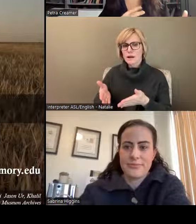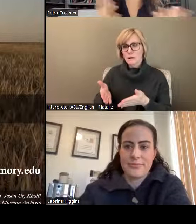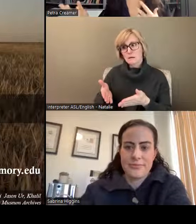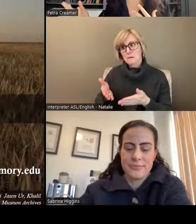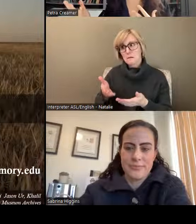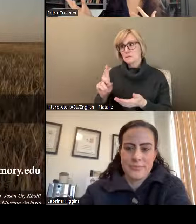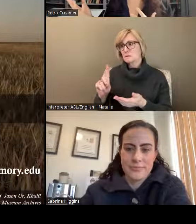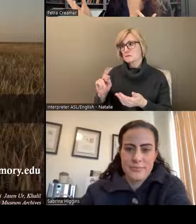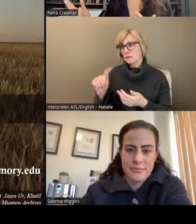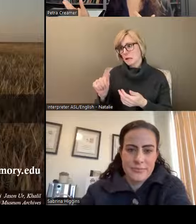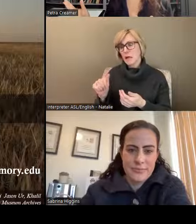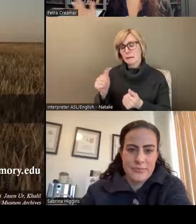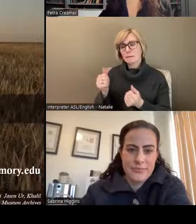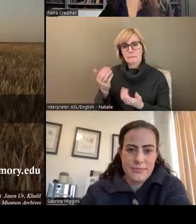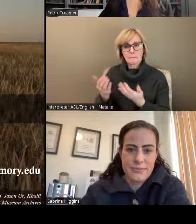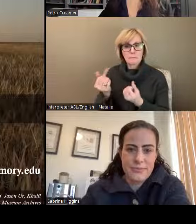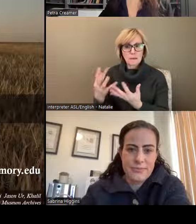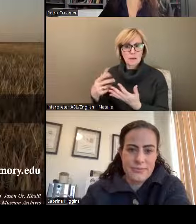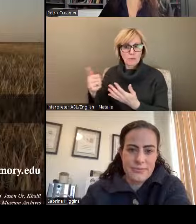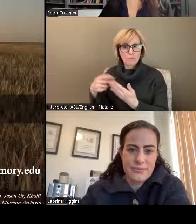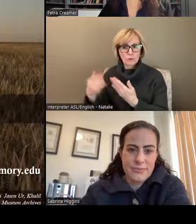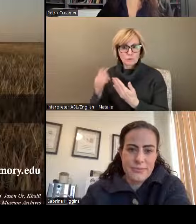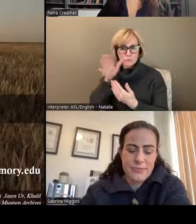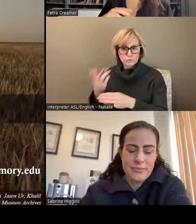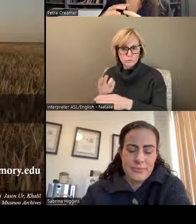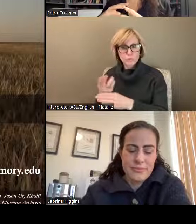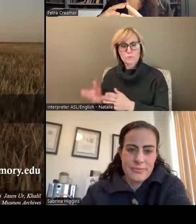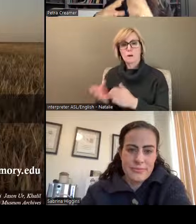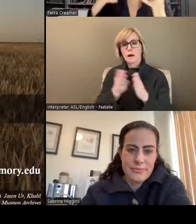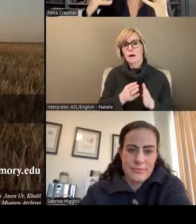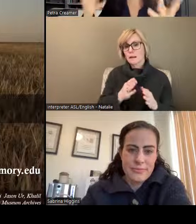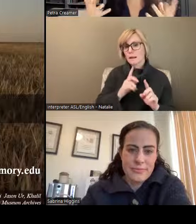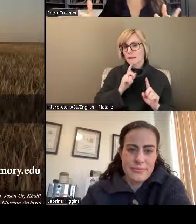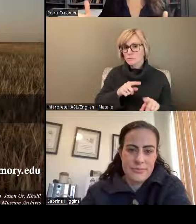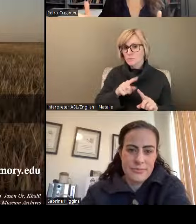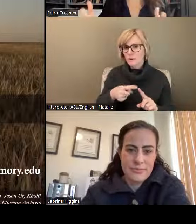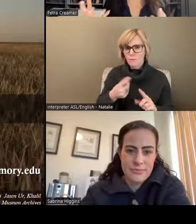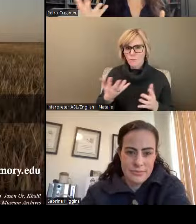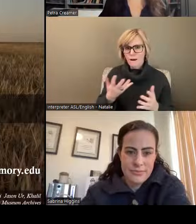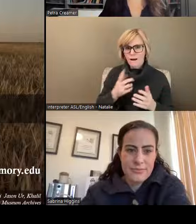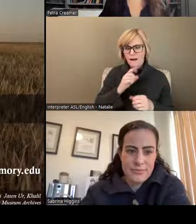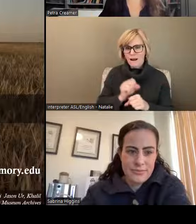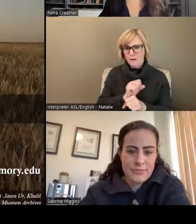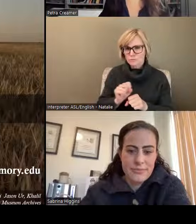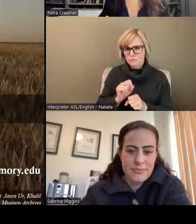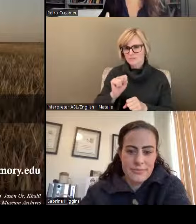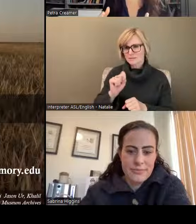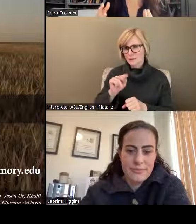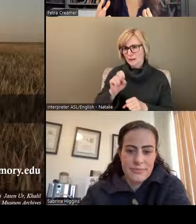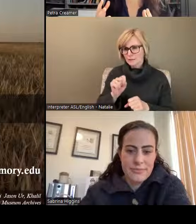sure that a lot of projects are going to pursue. And then on the topic of like what actual status these deportees